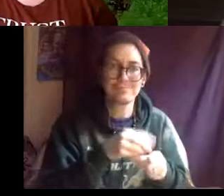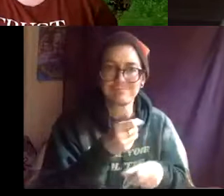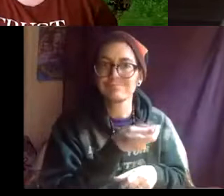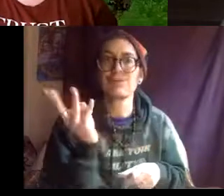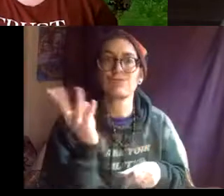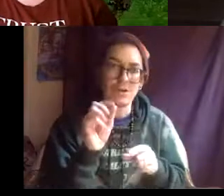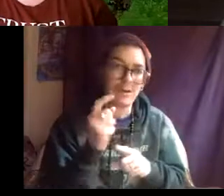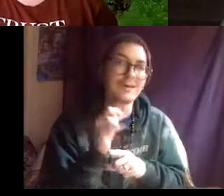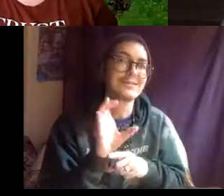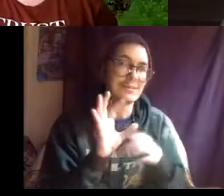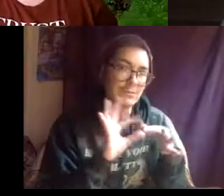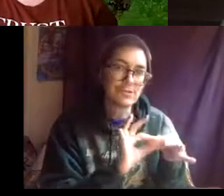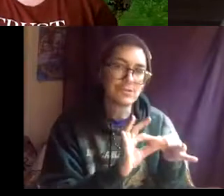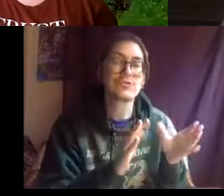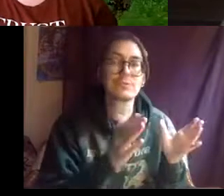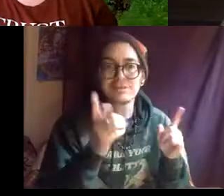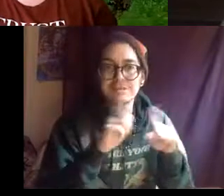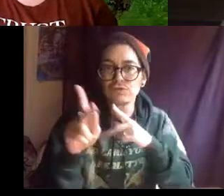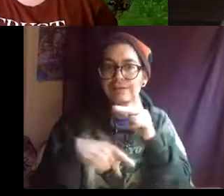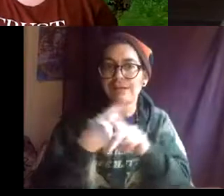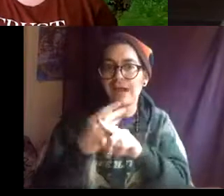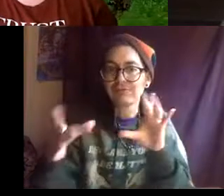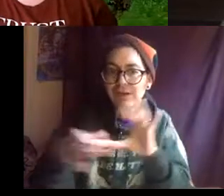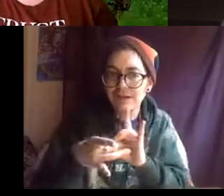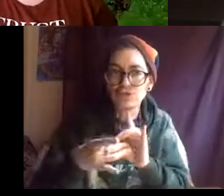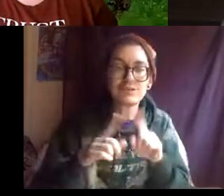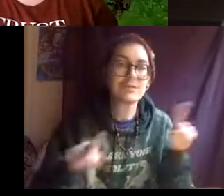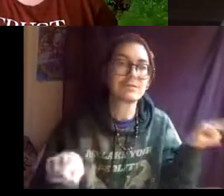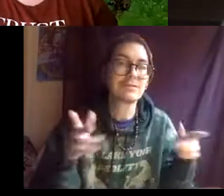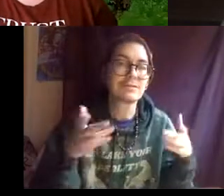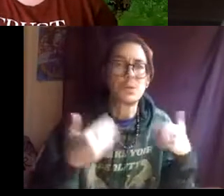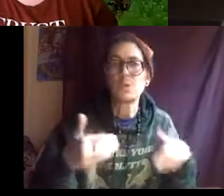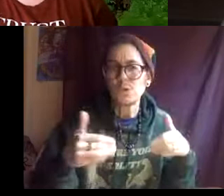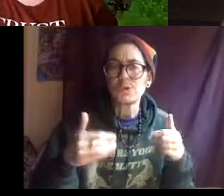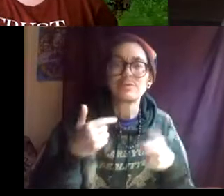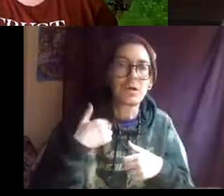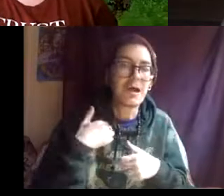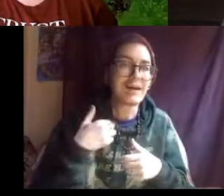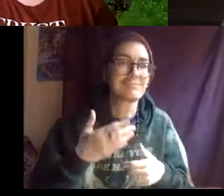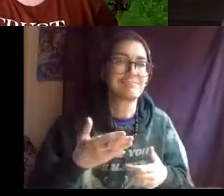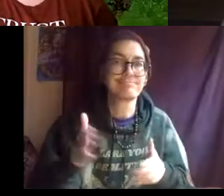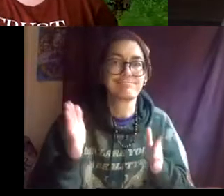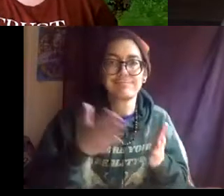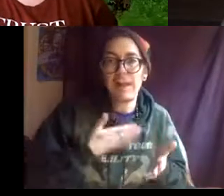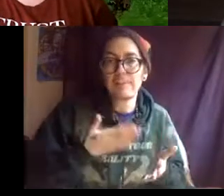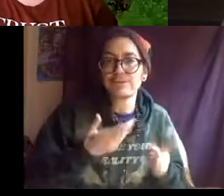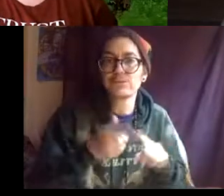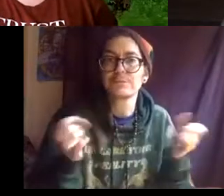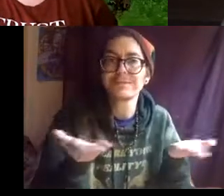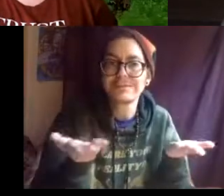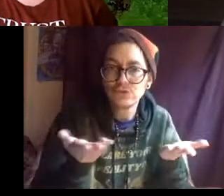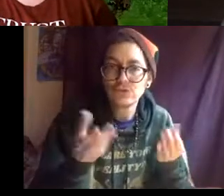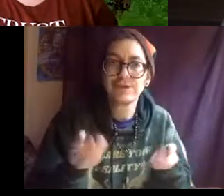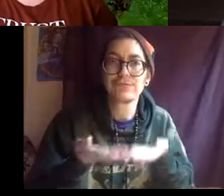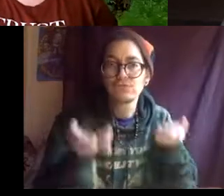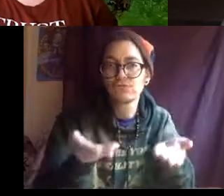themselves getting stuck in. Like many people here on the panel, I too have had experiences in toxic relationships,